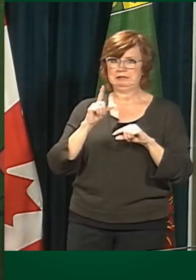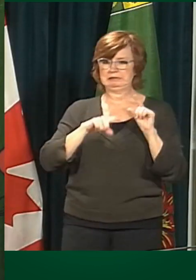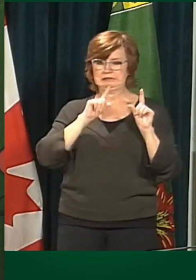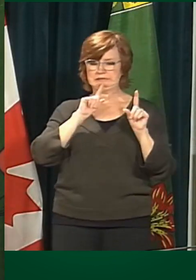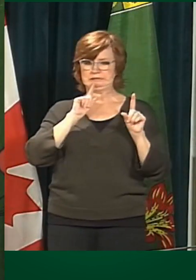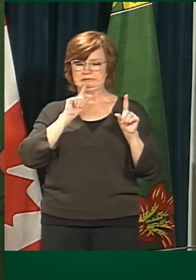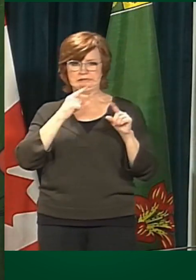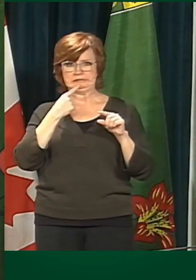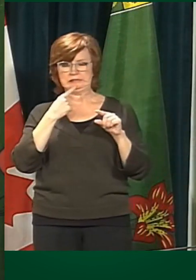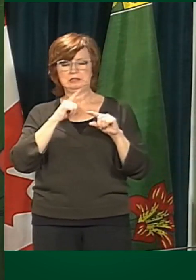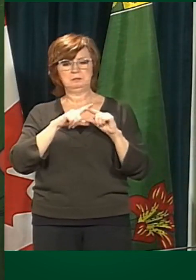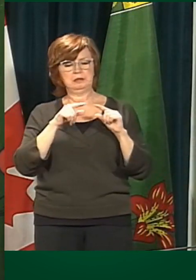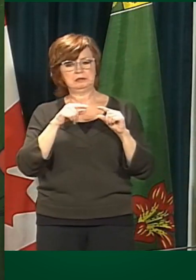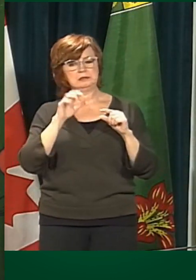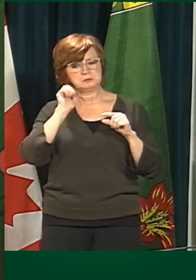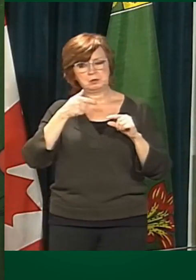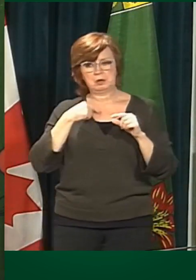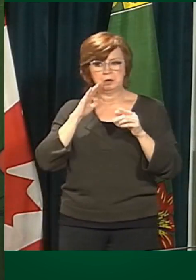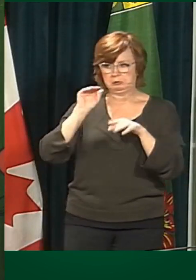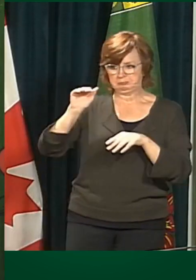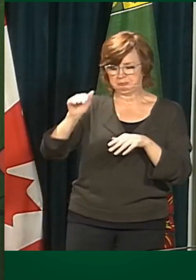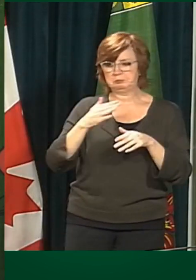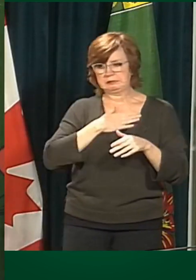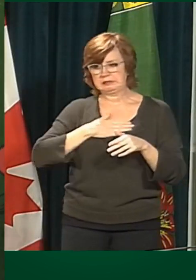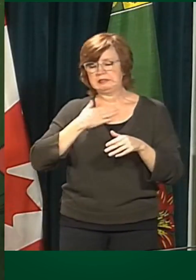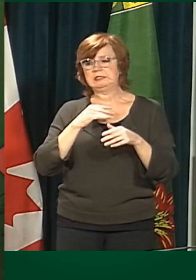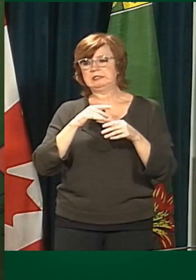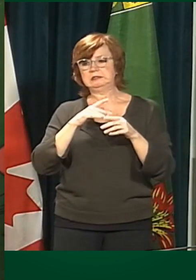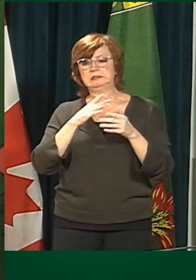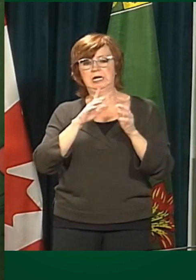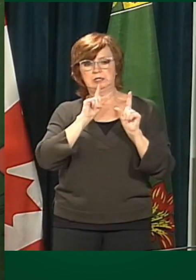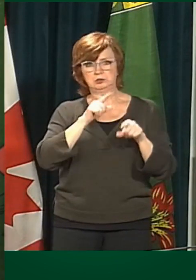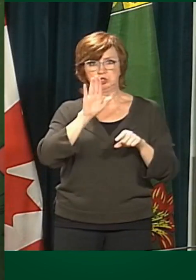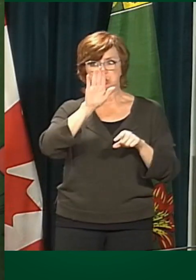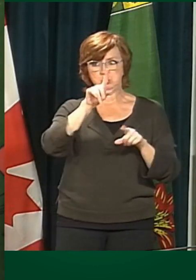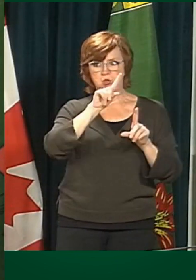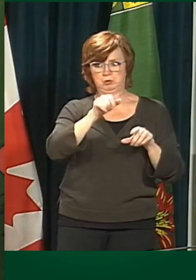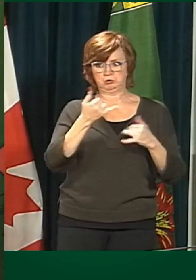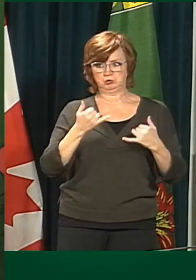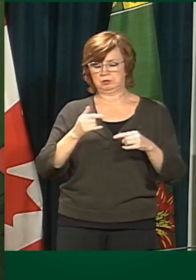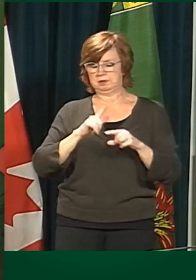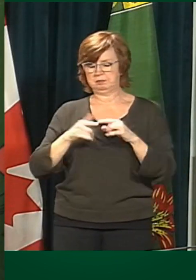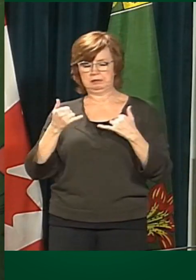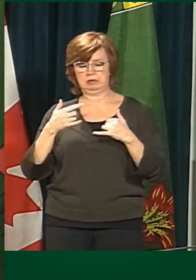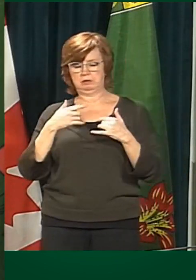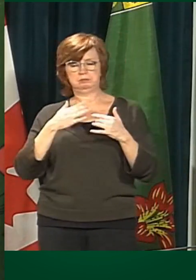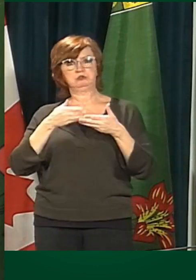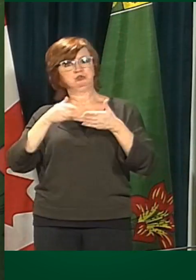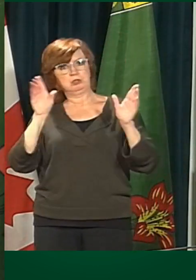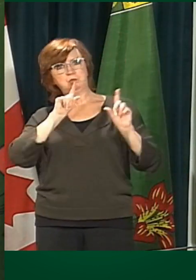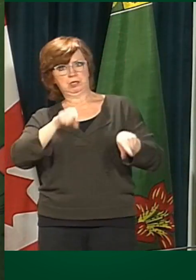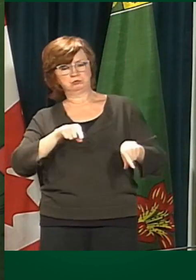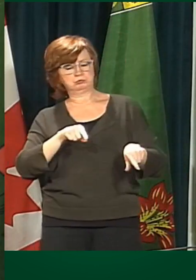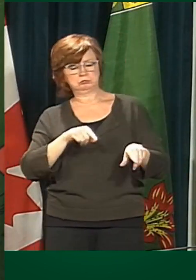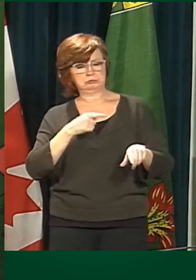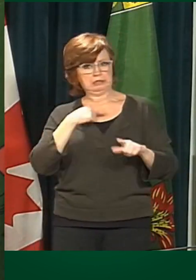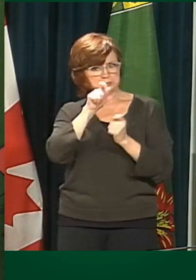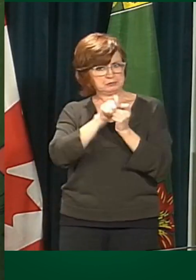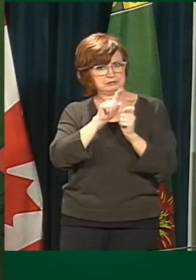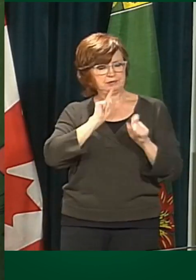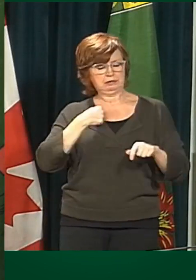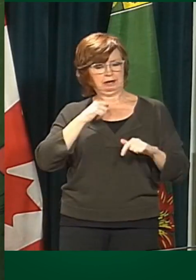someone from Northern Saskatchewan, a medical health officer, to speak to this in more detail. But in general, I would say that